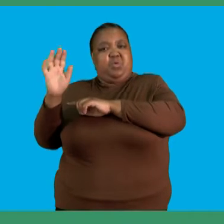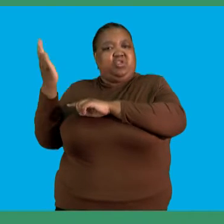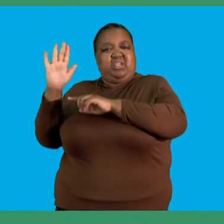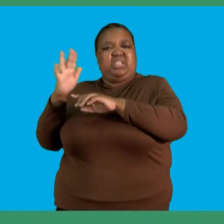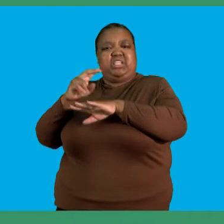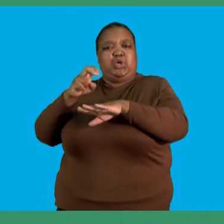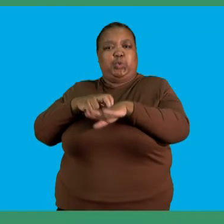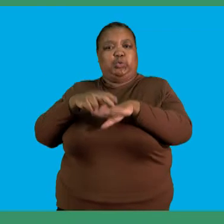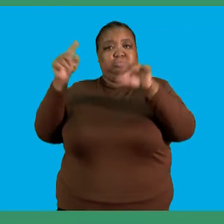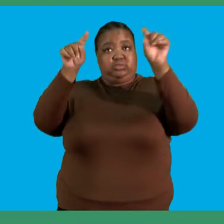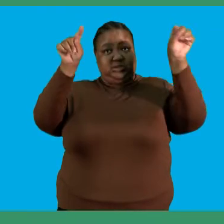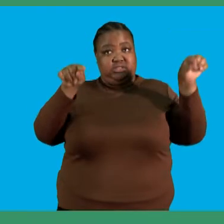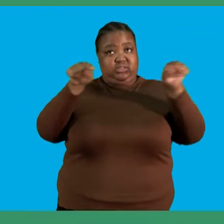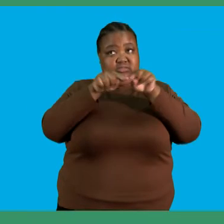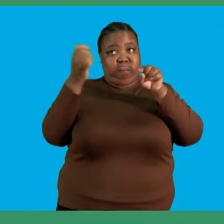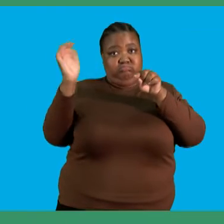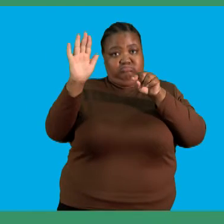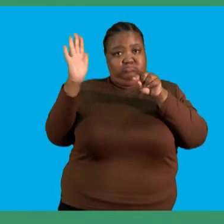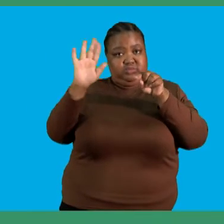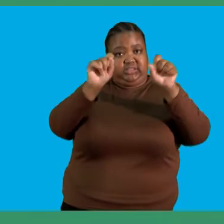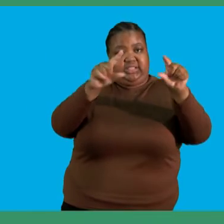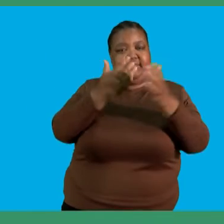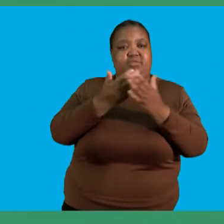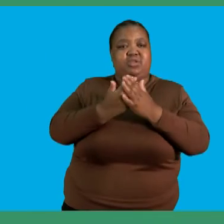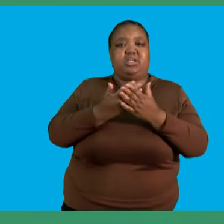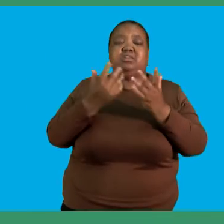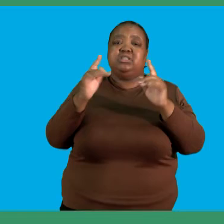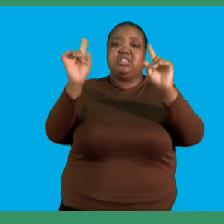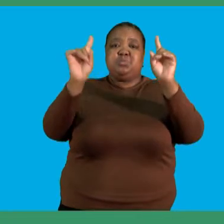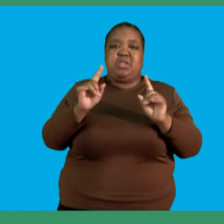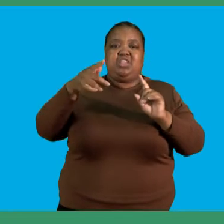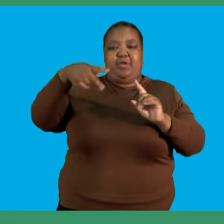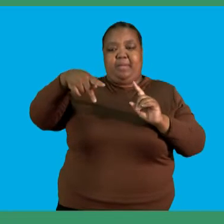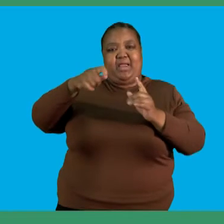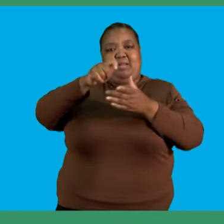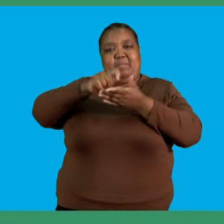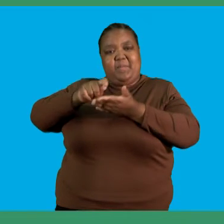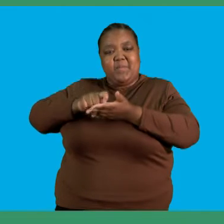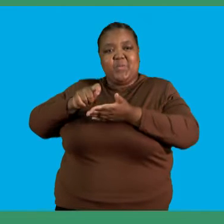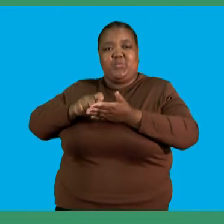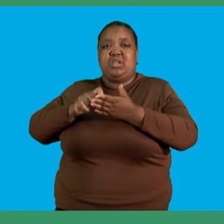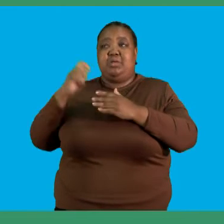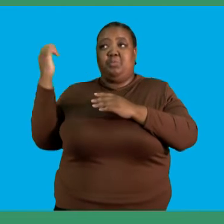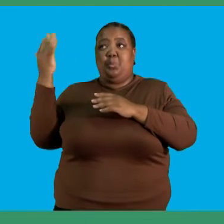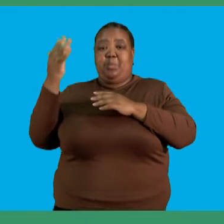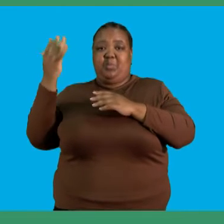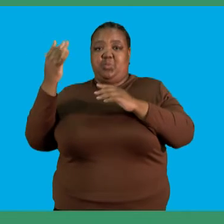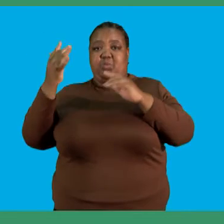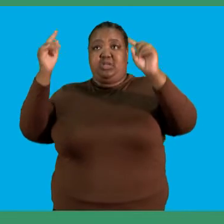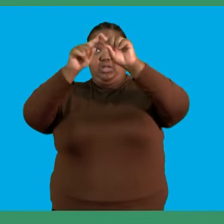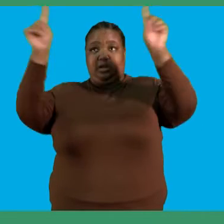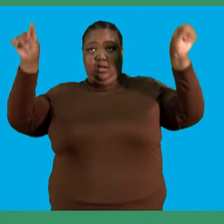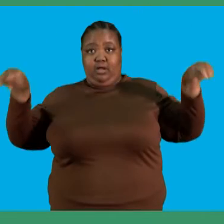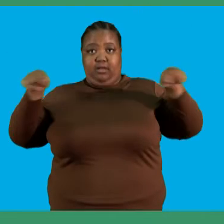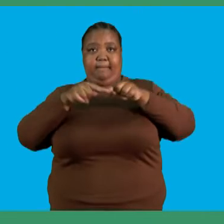is necessary. And another advantage is that special pens allow the presenter to write on the